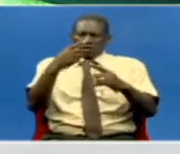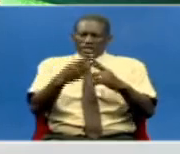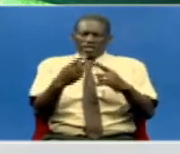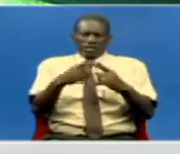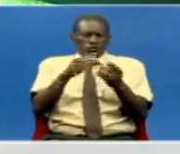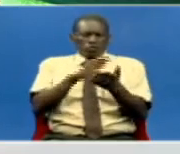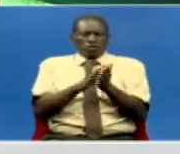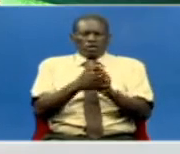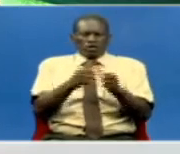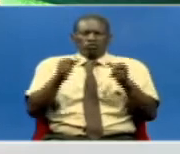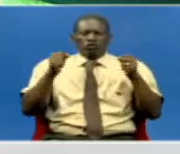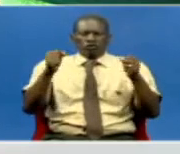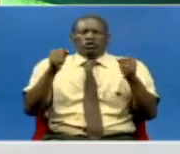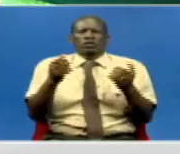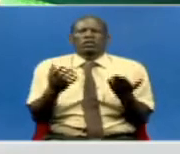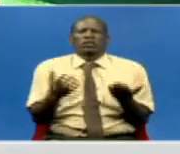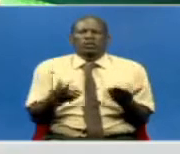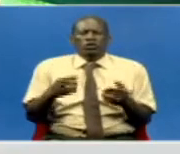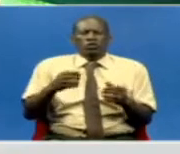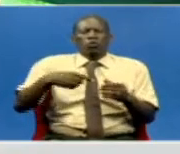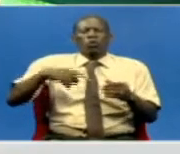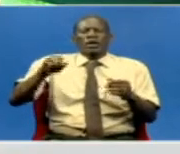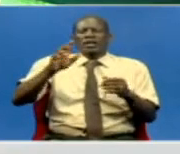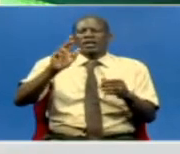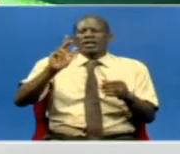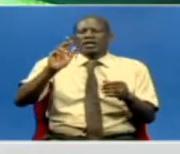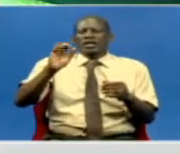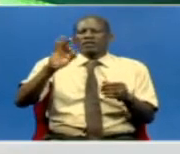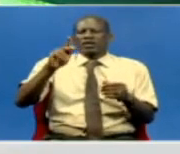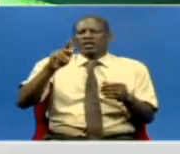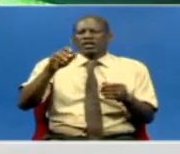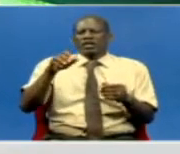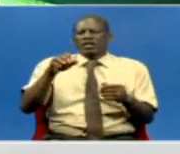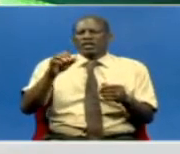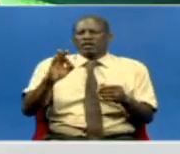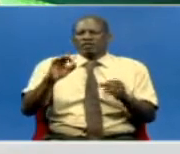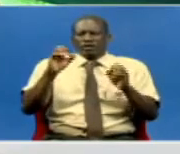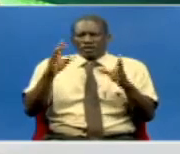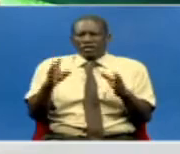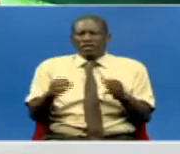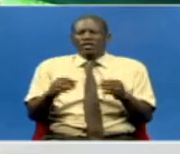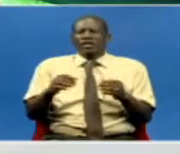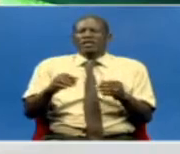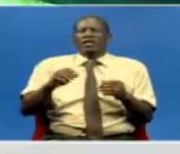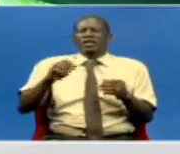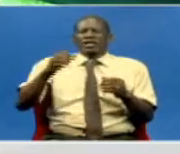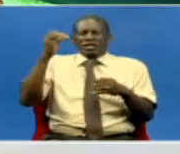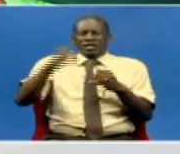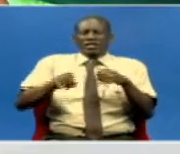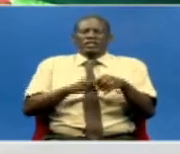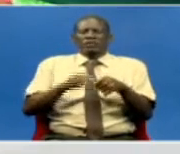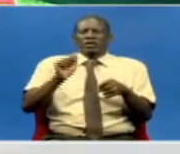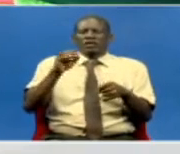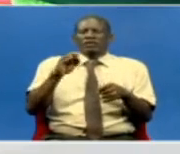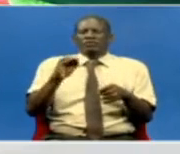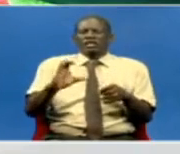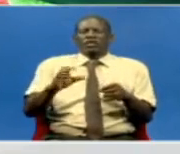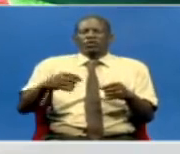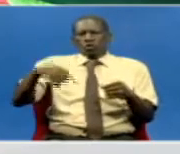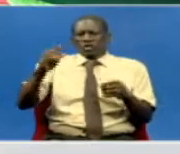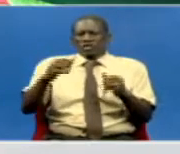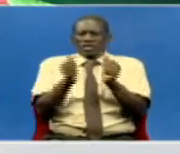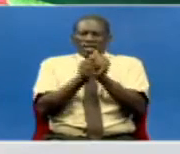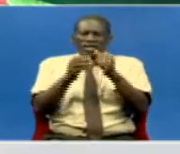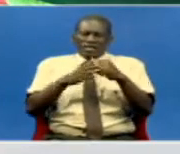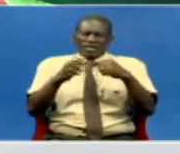has plagued Ingwe without winning the Premier League title. AFC Leopards last won the Premier League title back in 1998 and